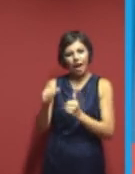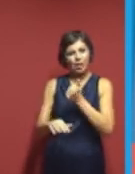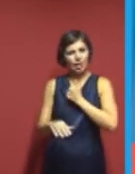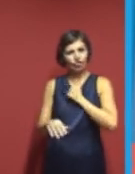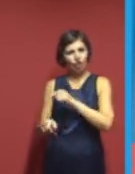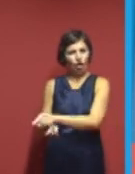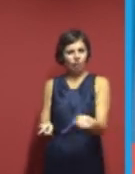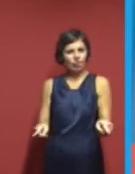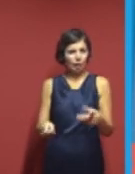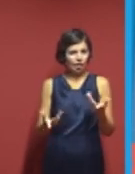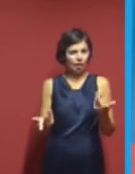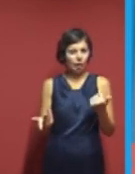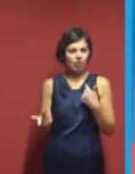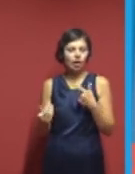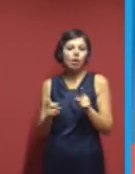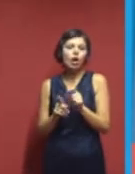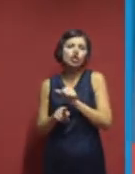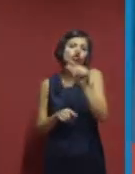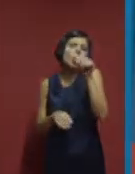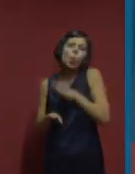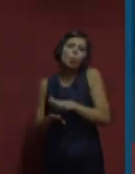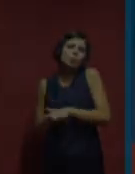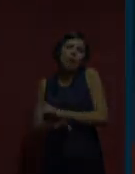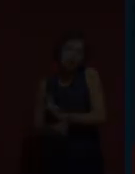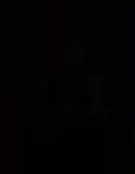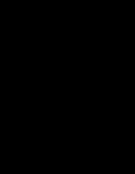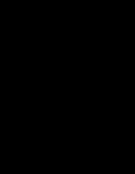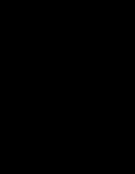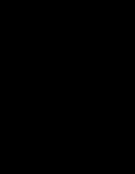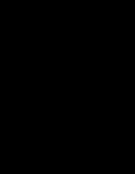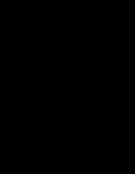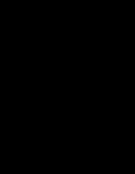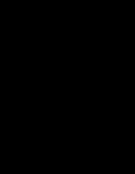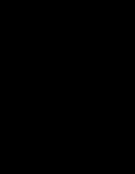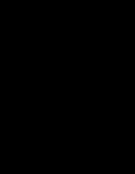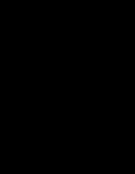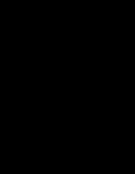Grazie.